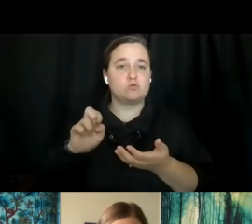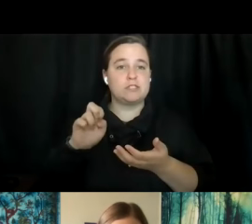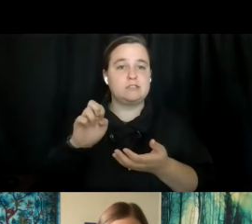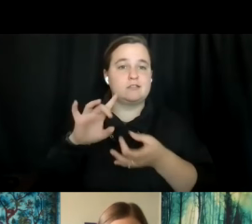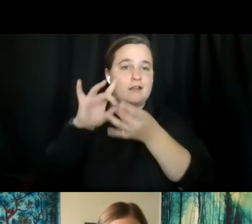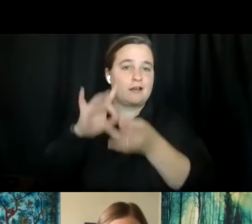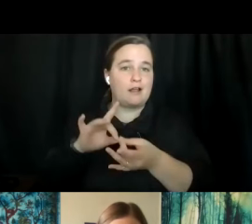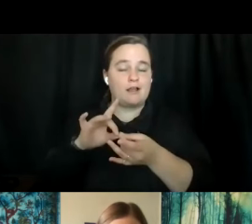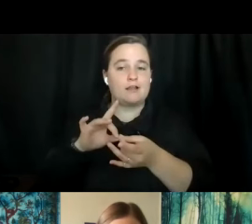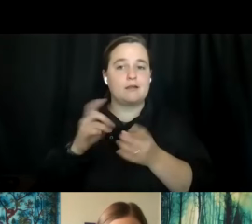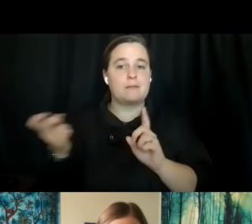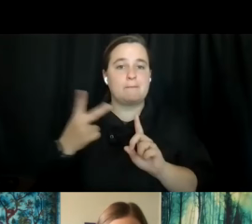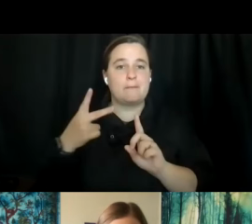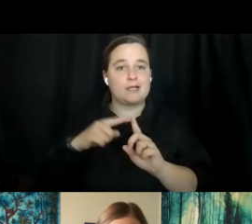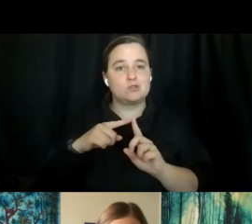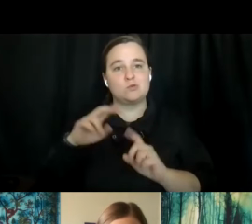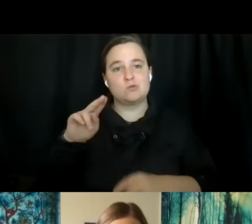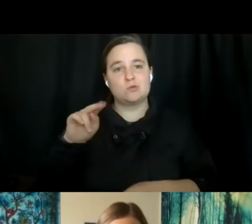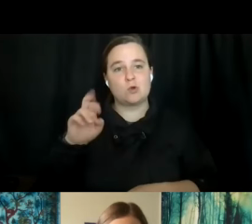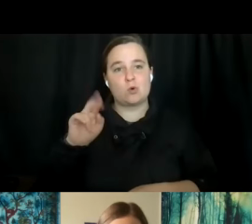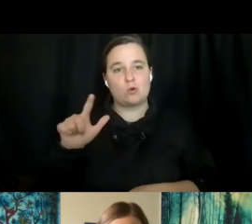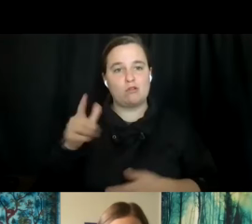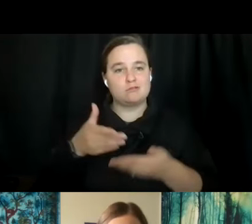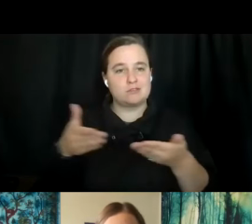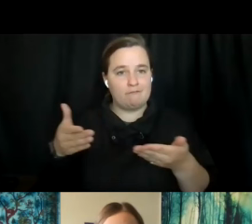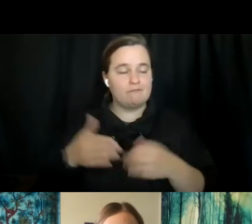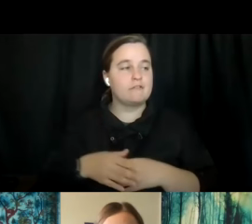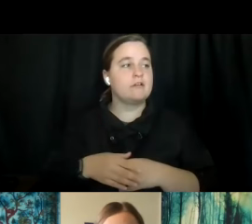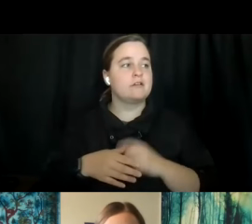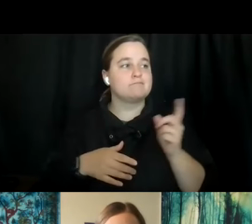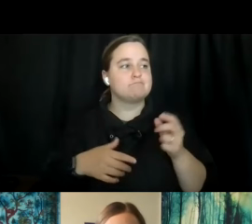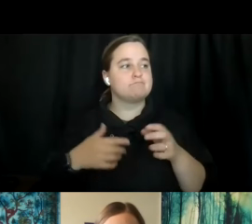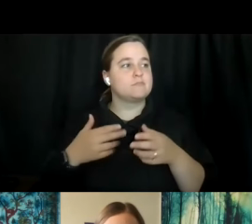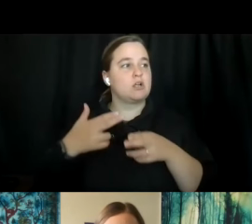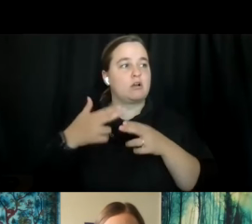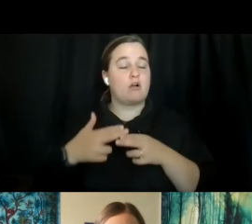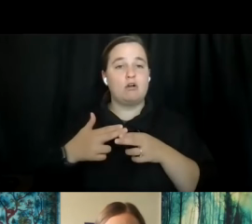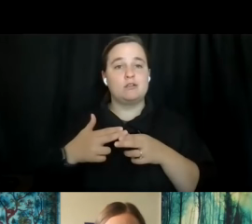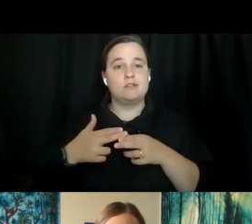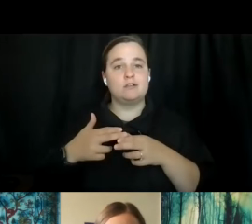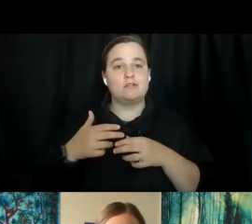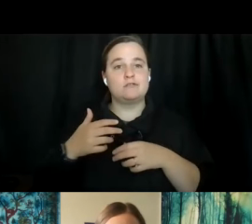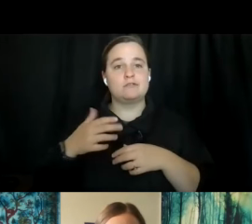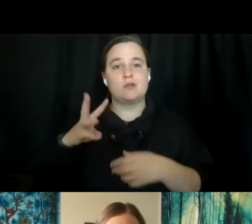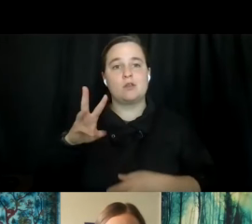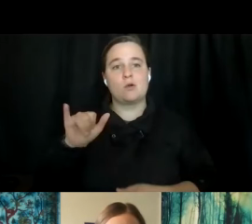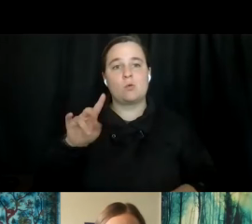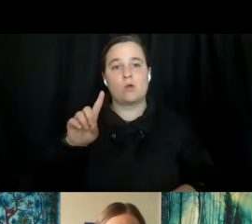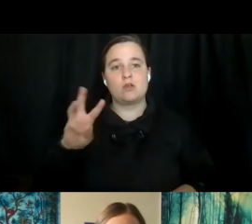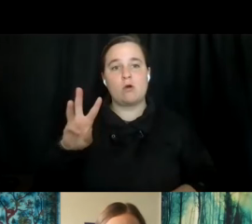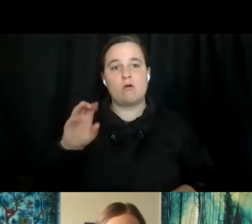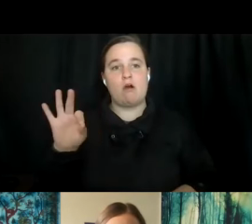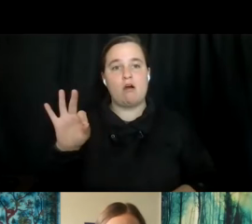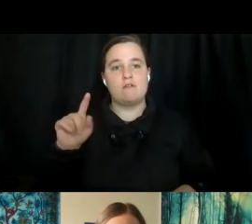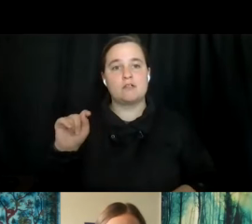going back to some neural stuff. So this is what's called the window of tolerance, which maybe some of you have heard about in